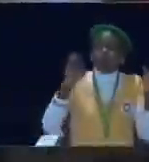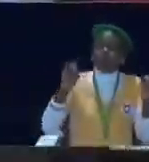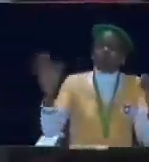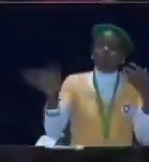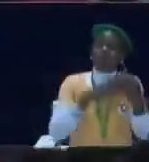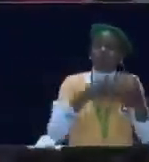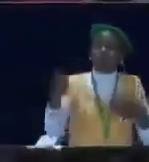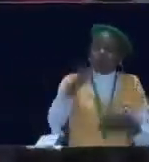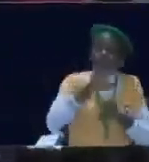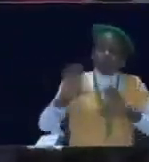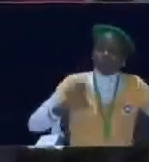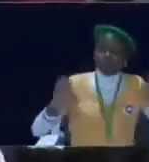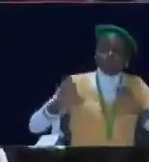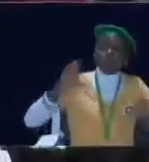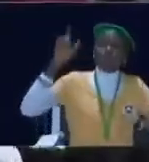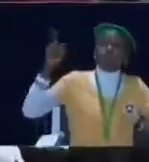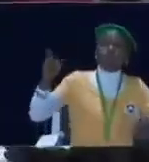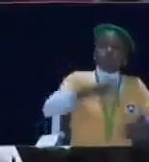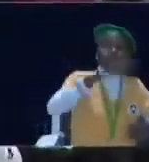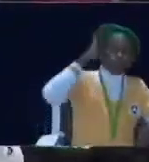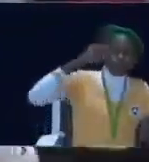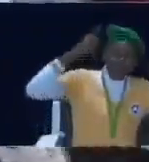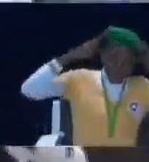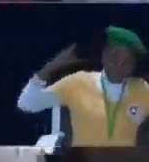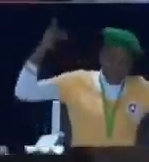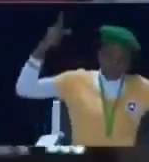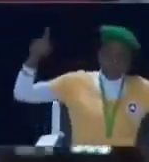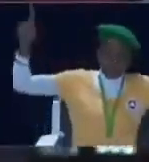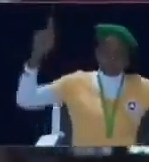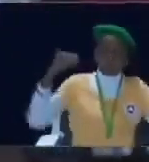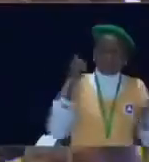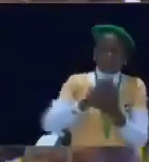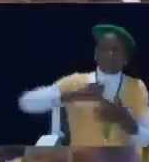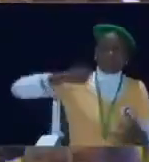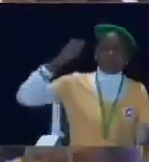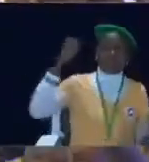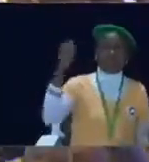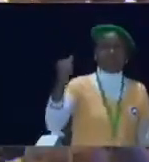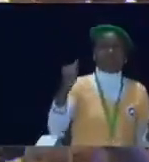whatsoever you do, you will prosper.